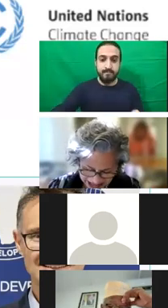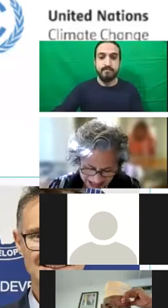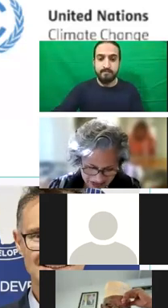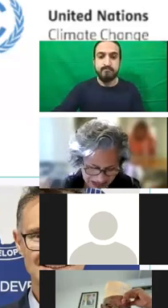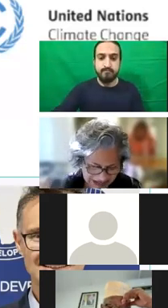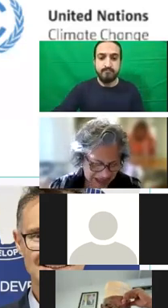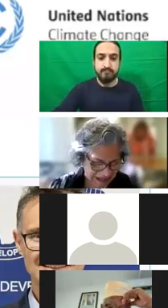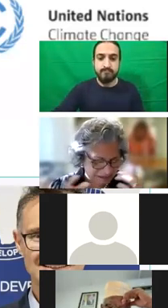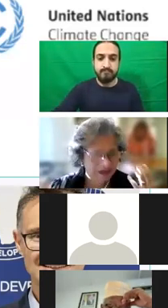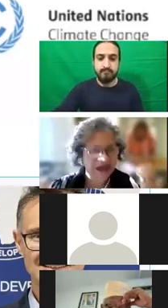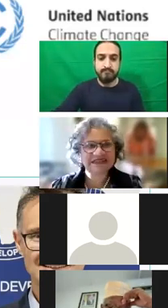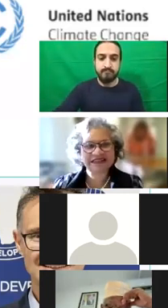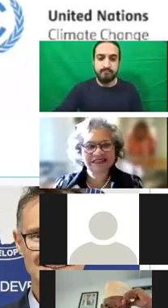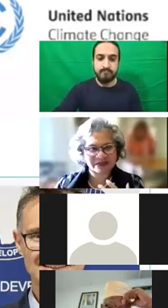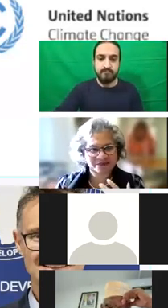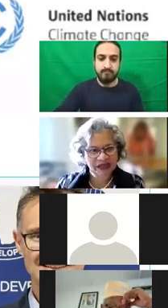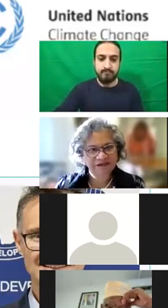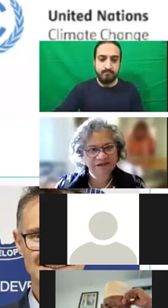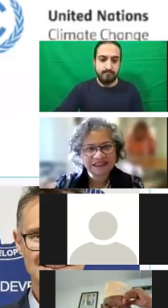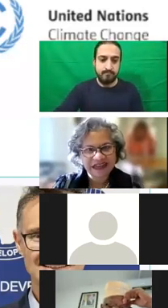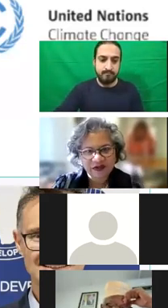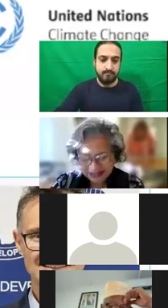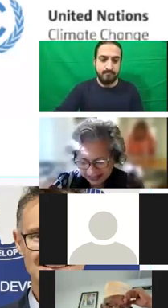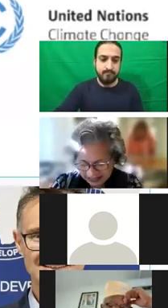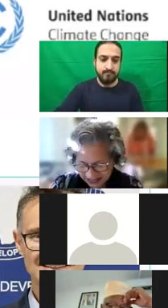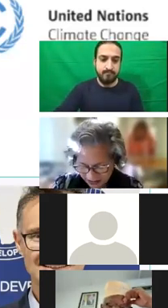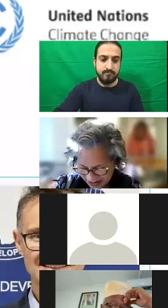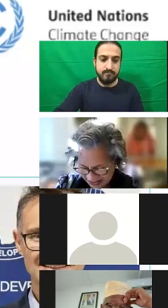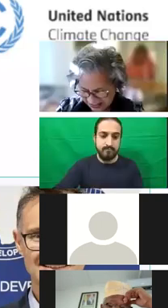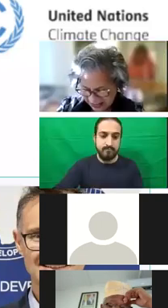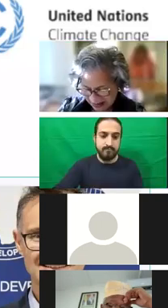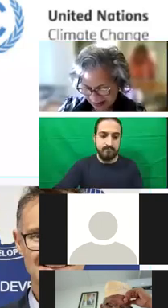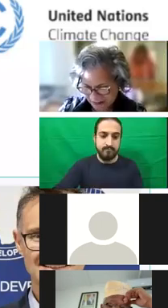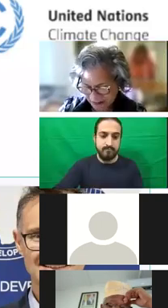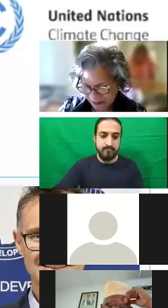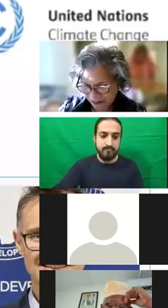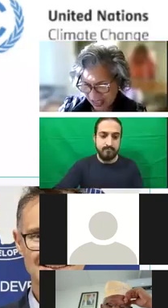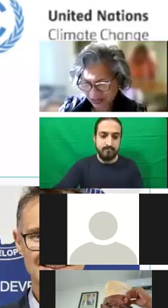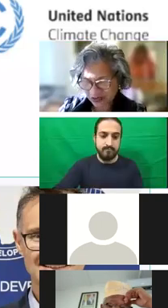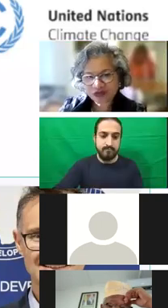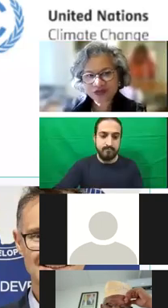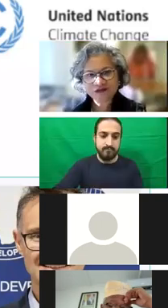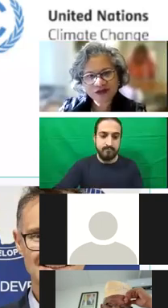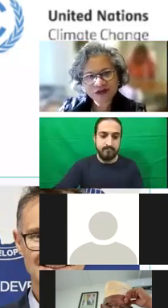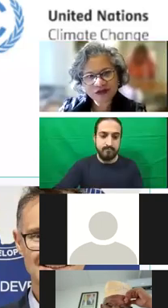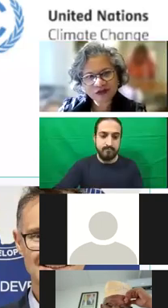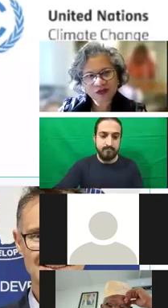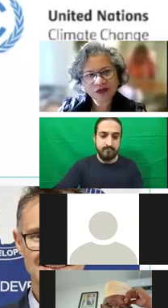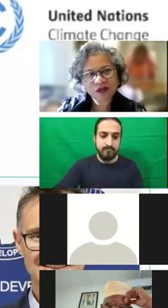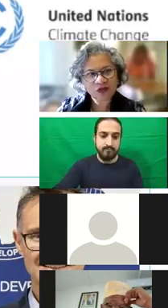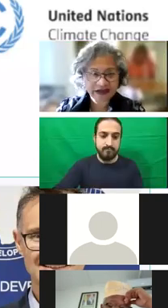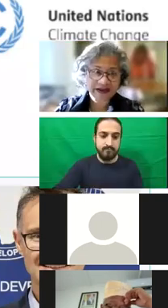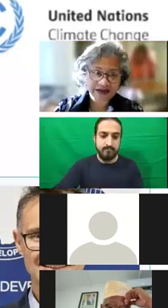given us some ideas of the benefits direct and indirect and through the reviews